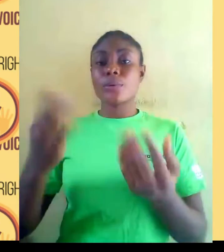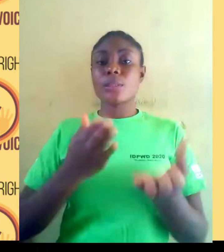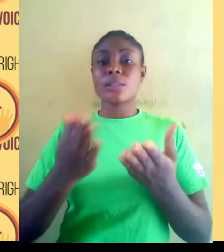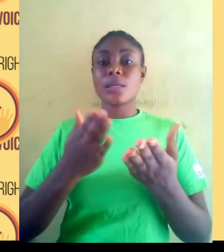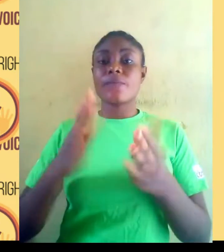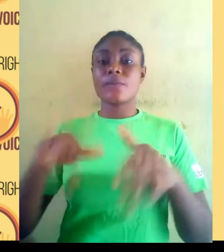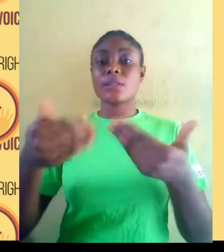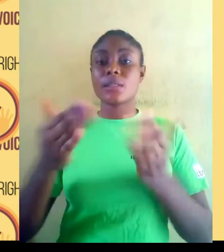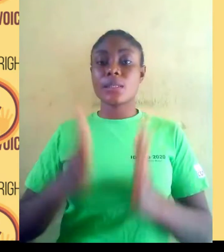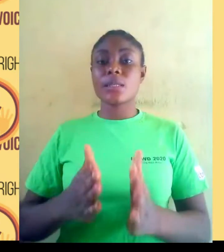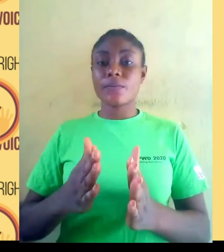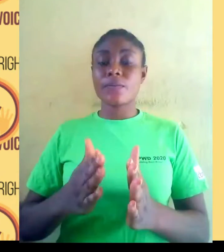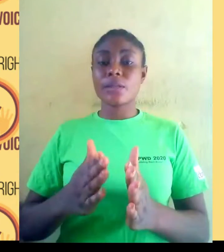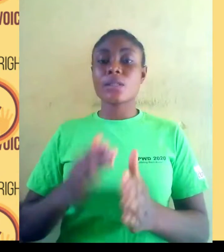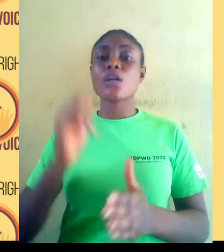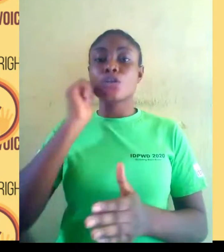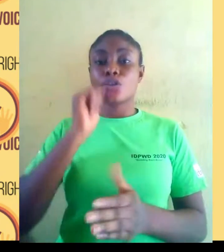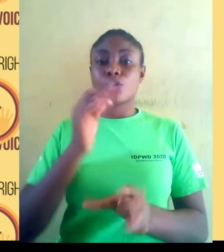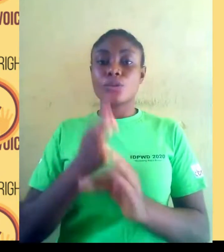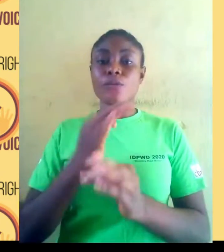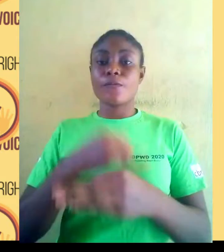basis of the new policy.